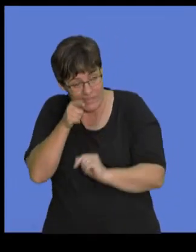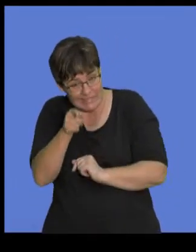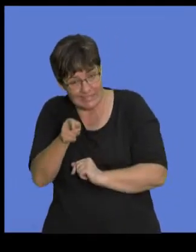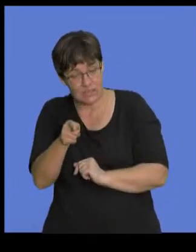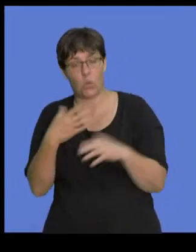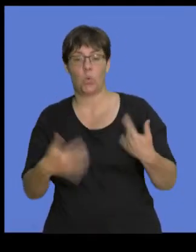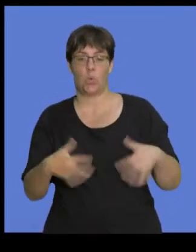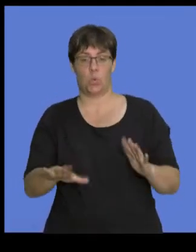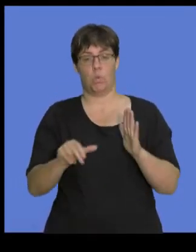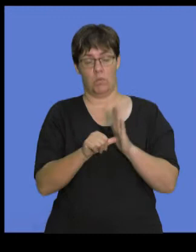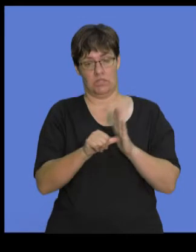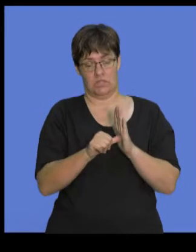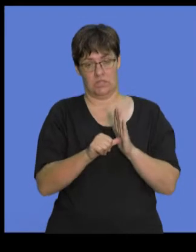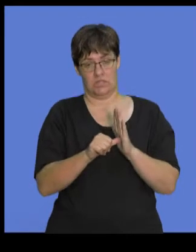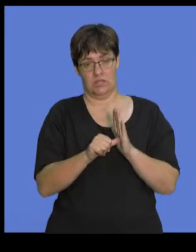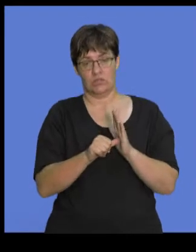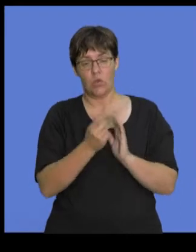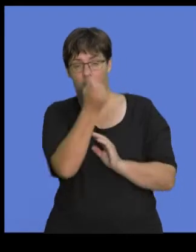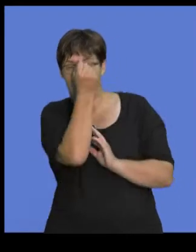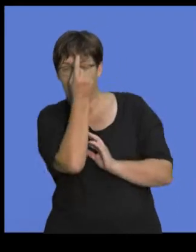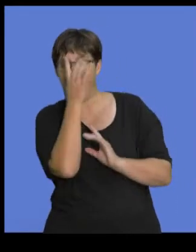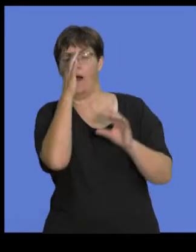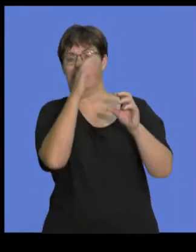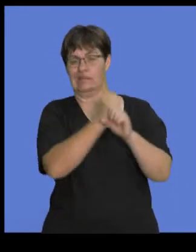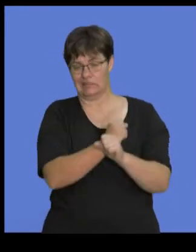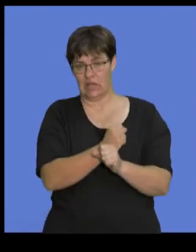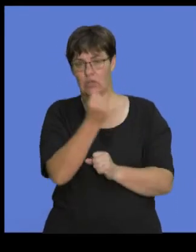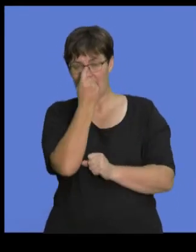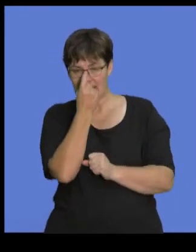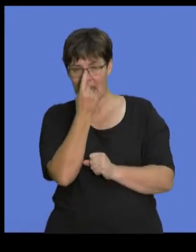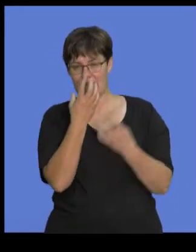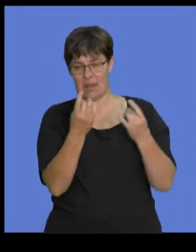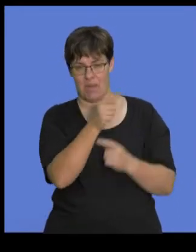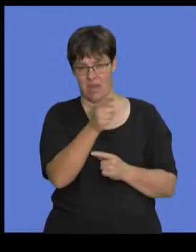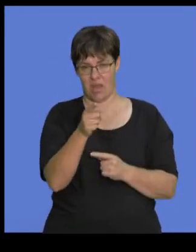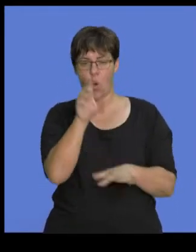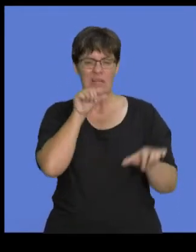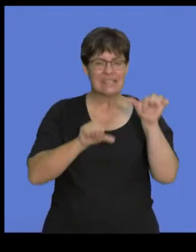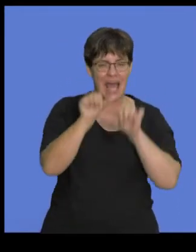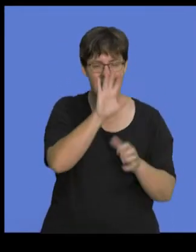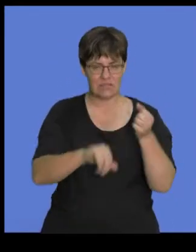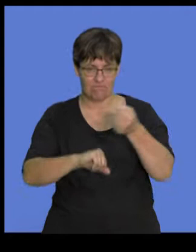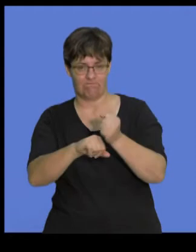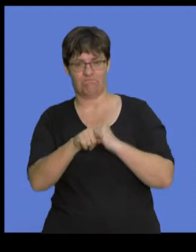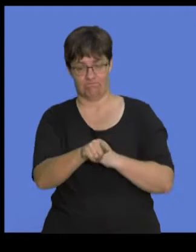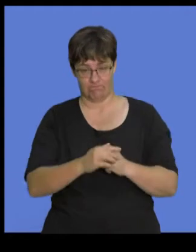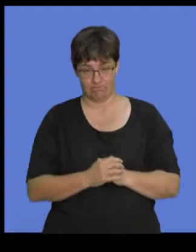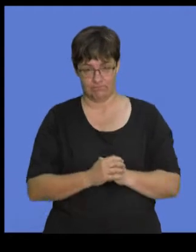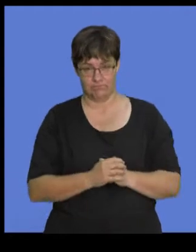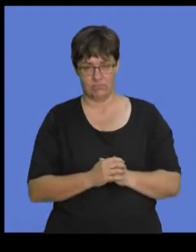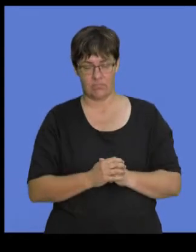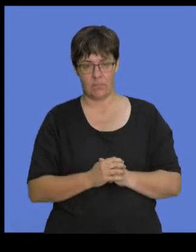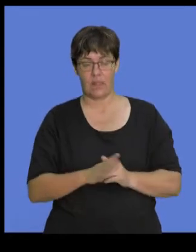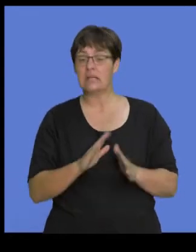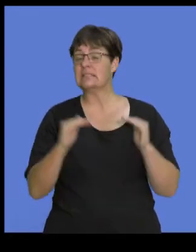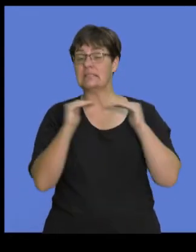point. That's very important to actually bring an understanding into these figures or talk the science behind the numbers, okay?